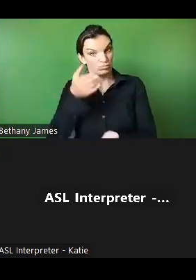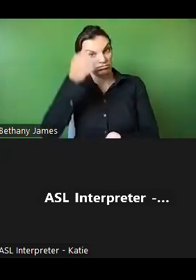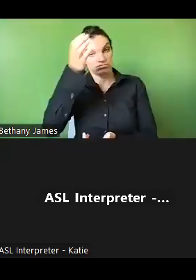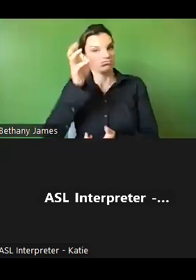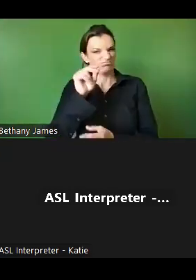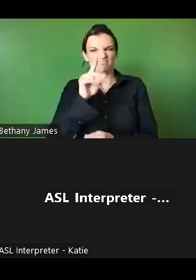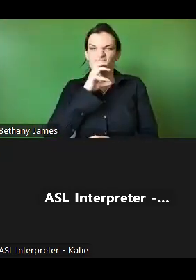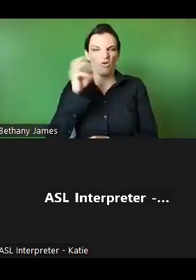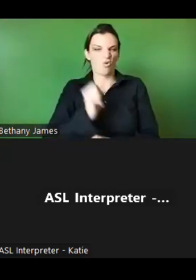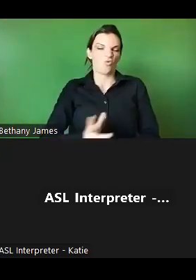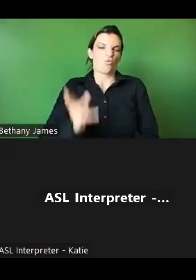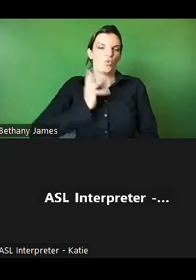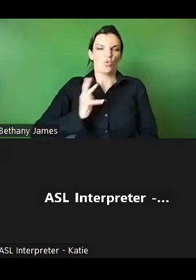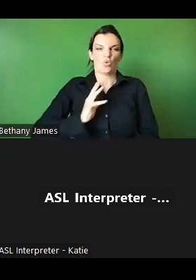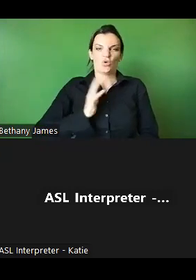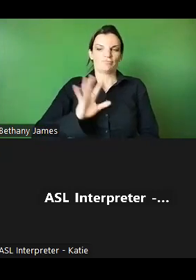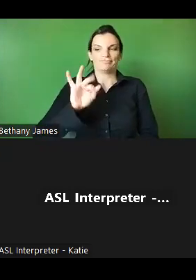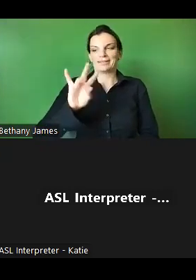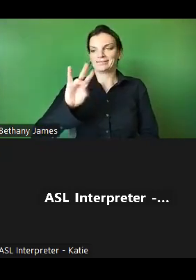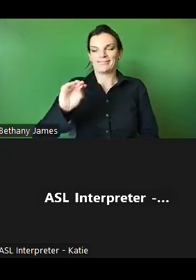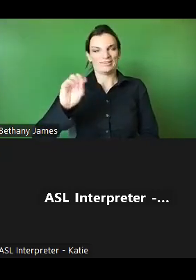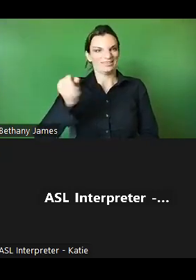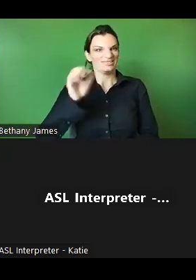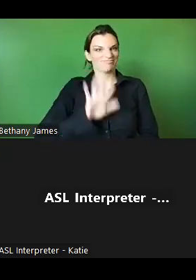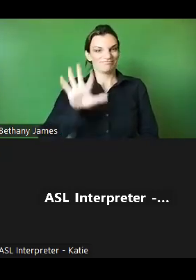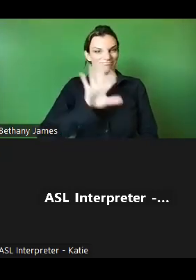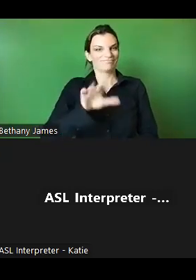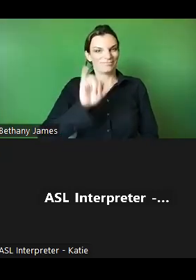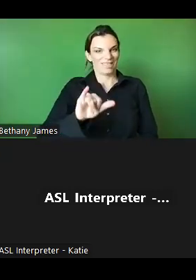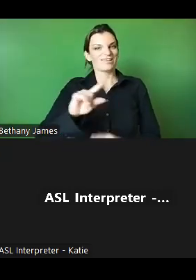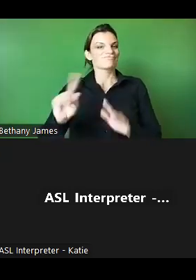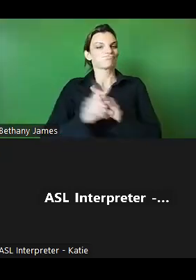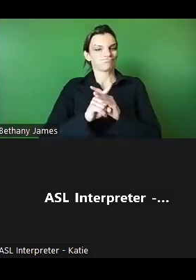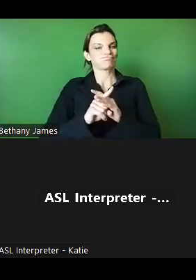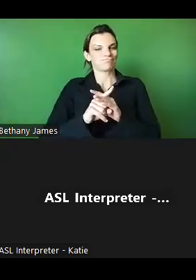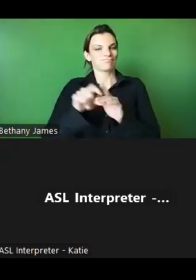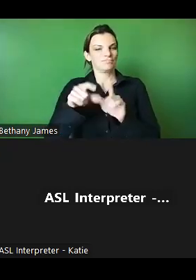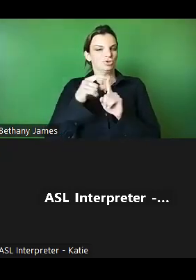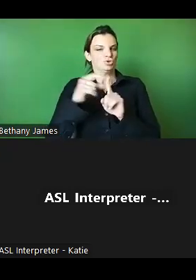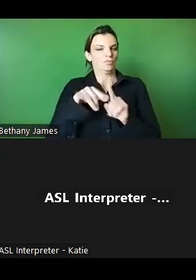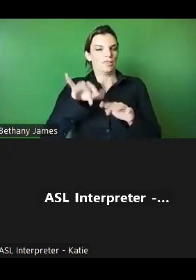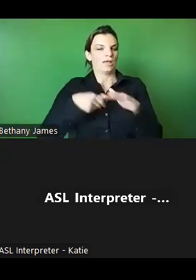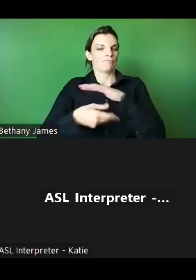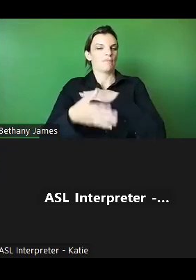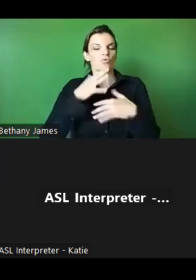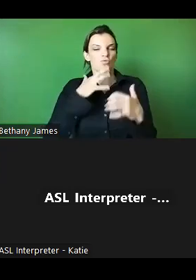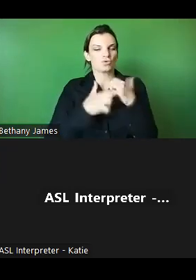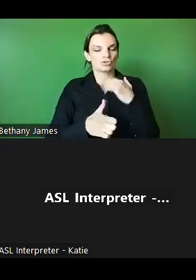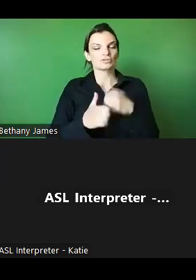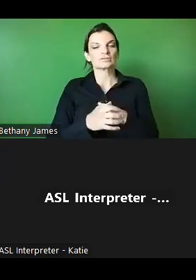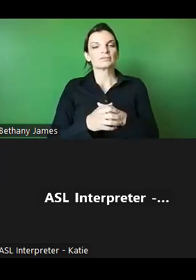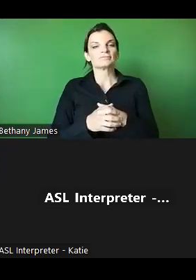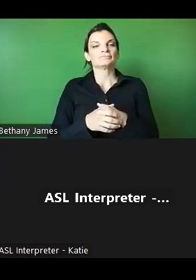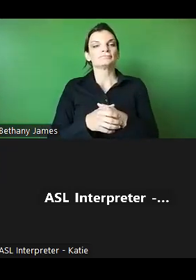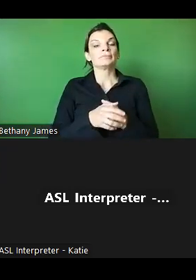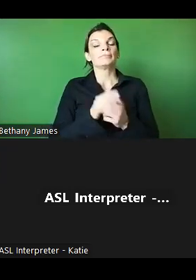about 50-something years ago, back in 1970, but it didn't really become popularized